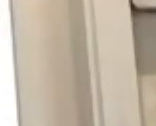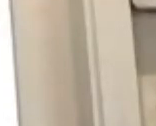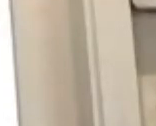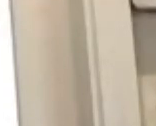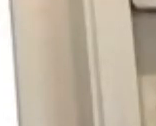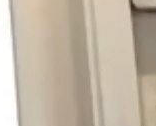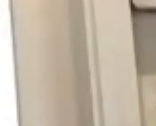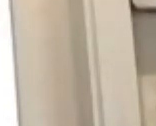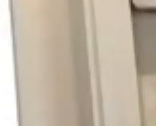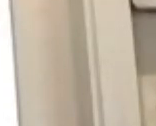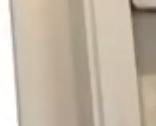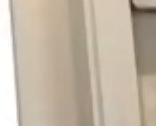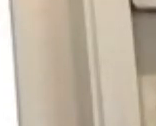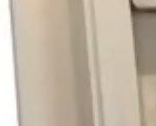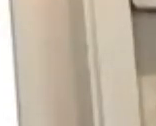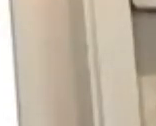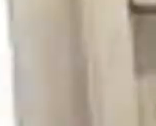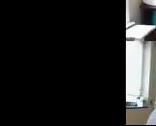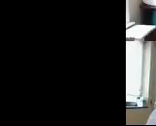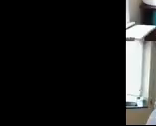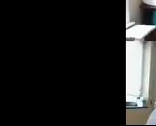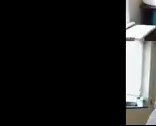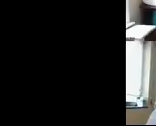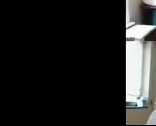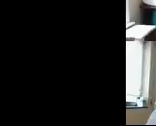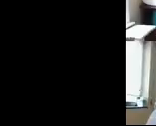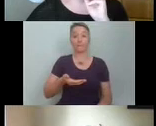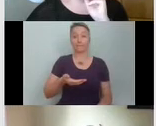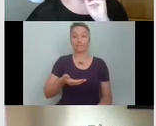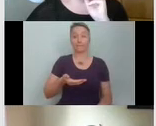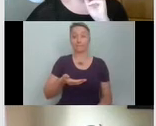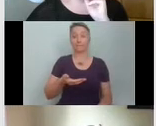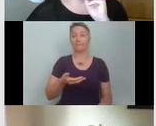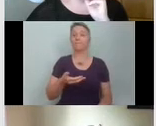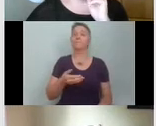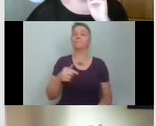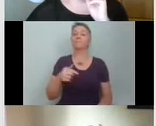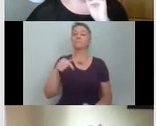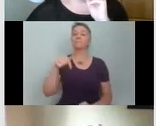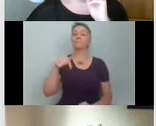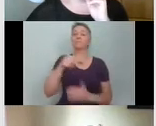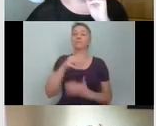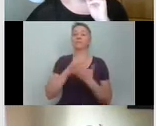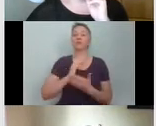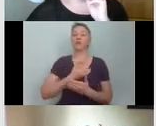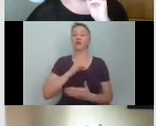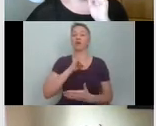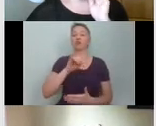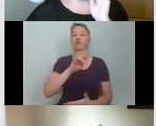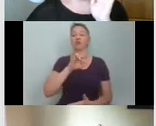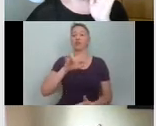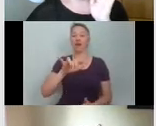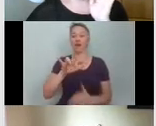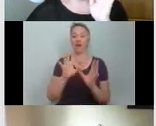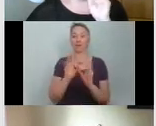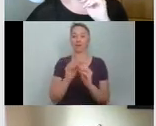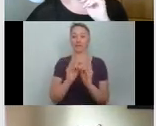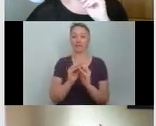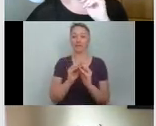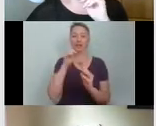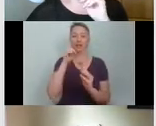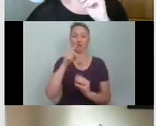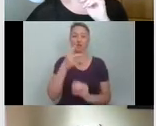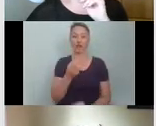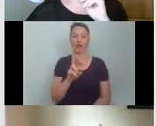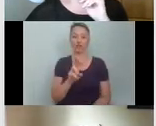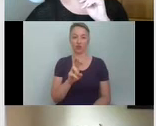moving. Again, welcome. This is a part of our July meeting for Human